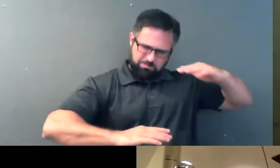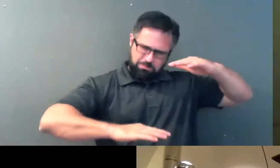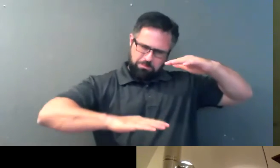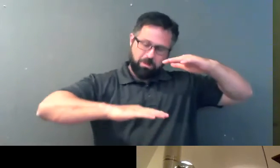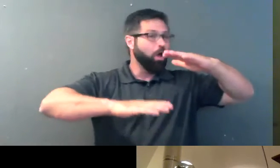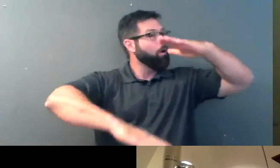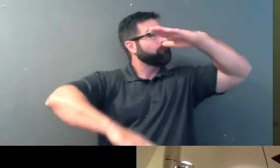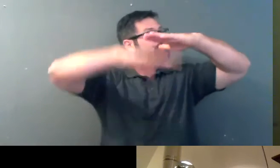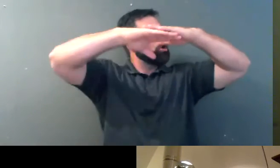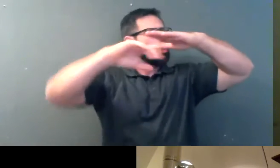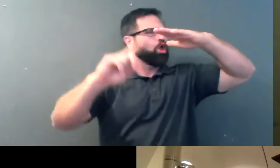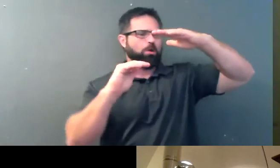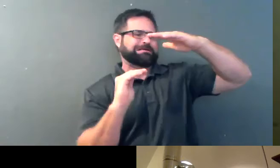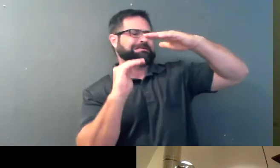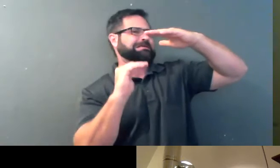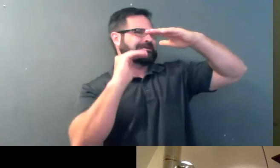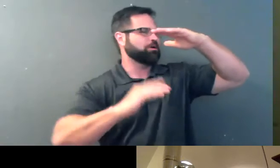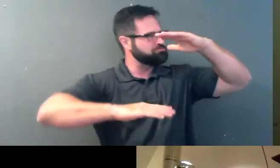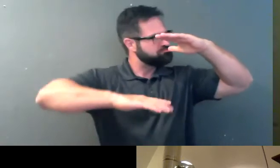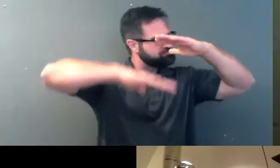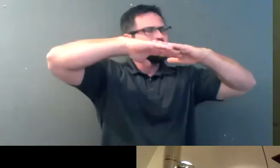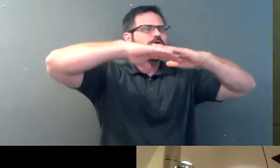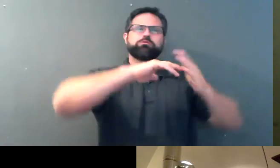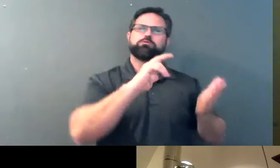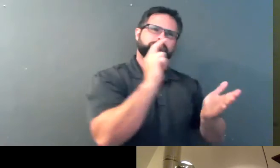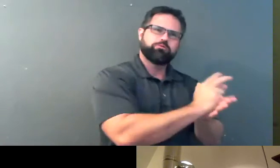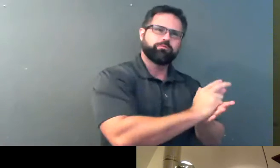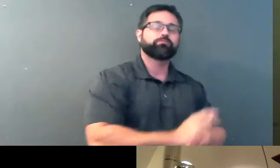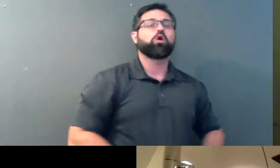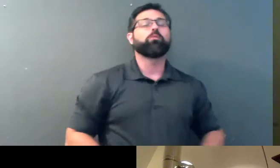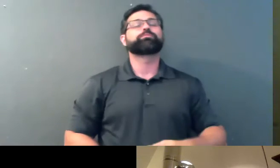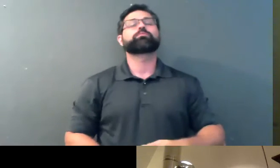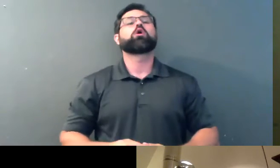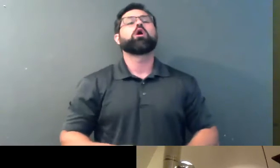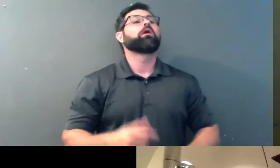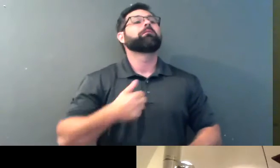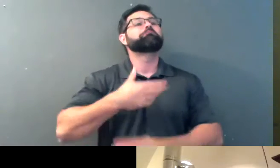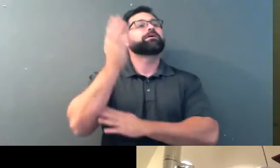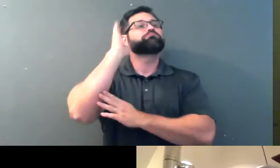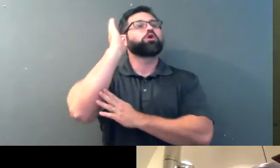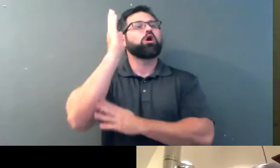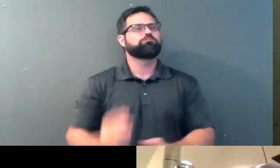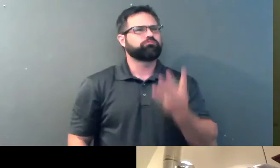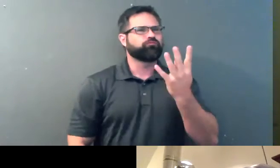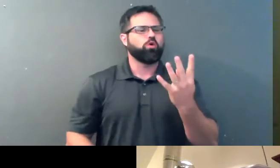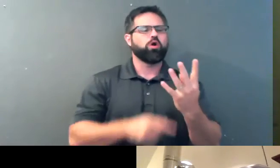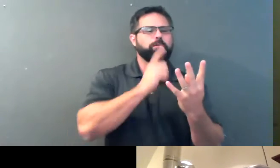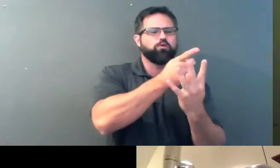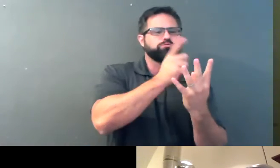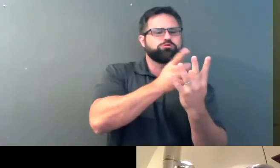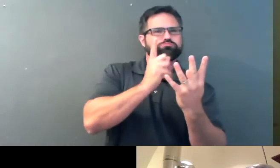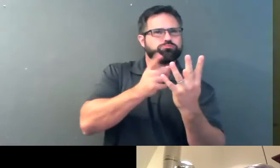I'll talk about 4 main points. First, the impact of COVID-19 on the rights of persons